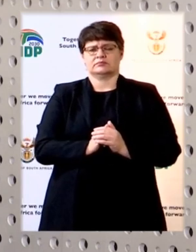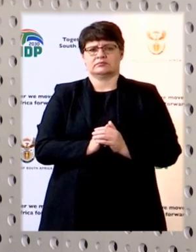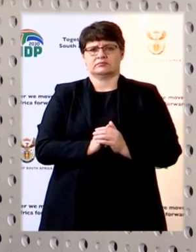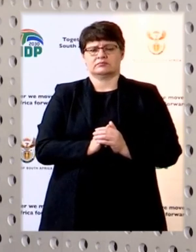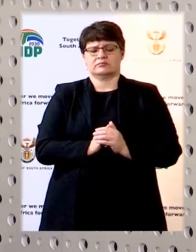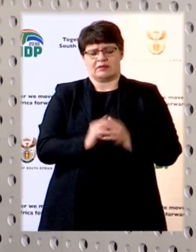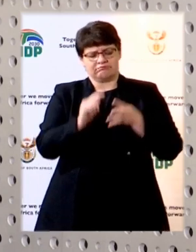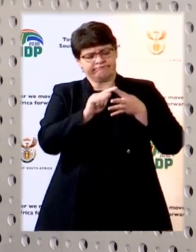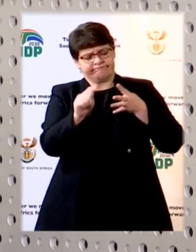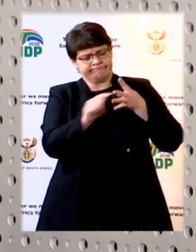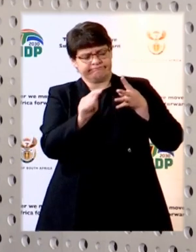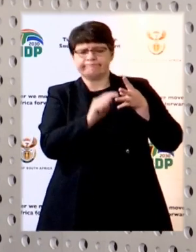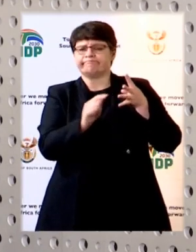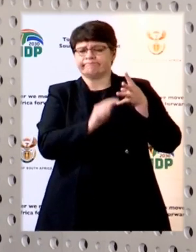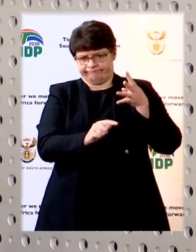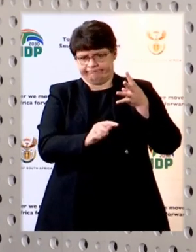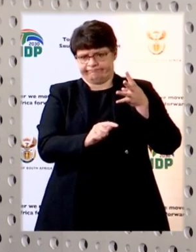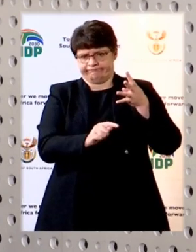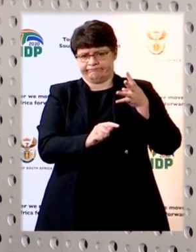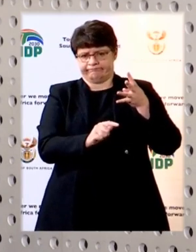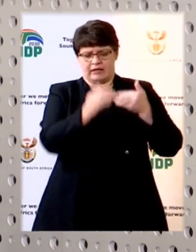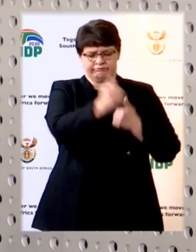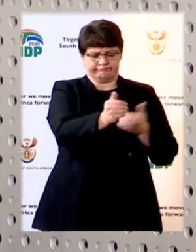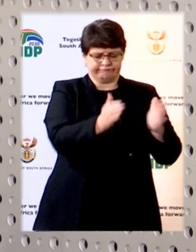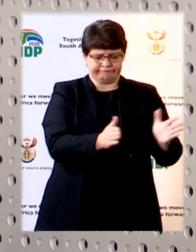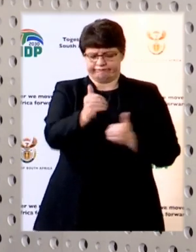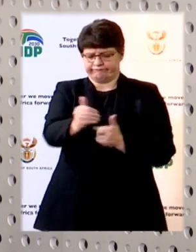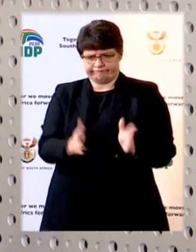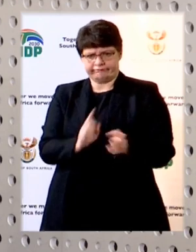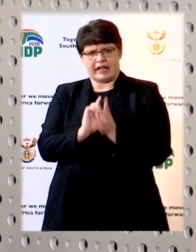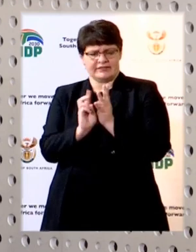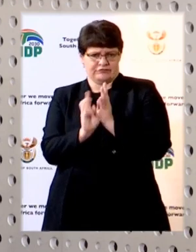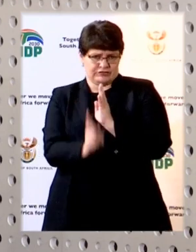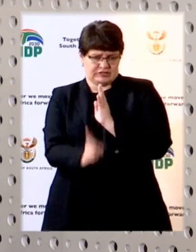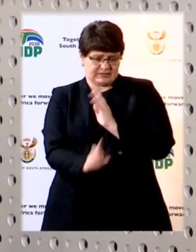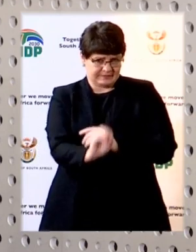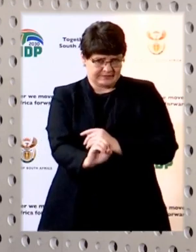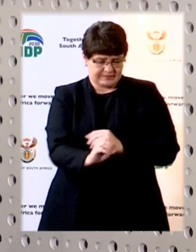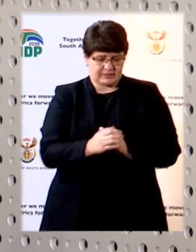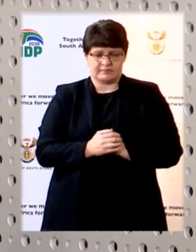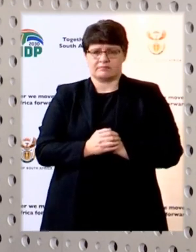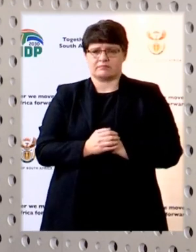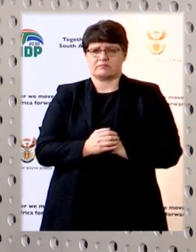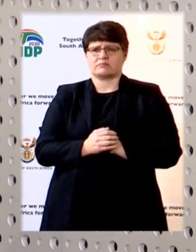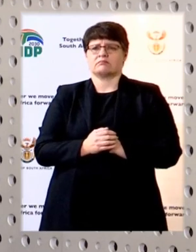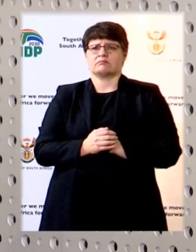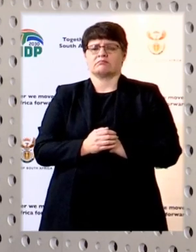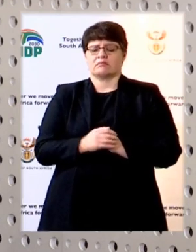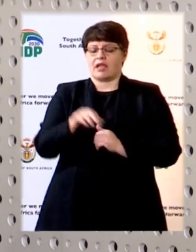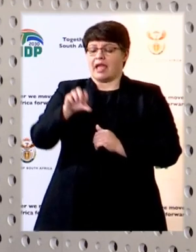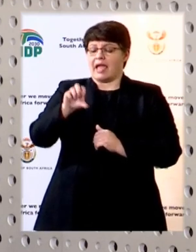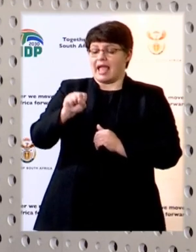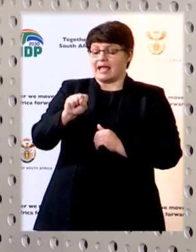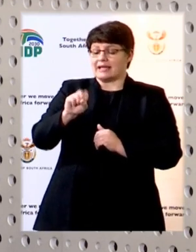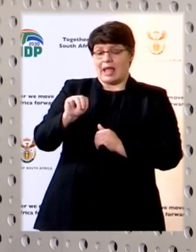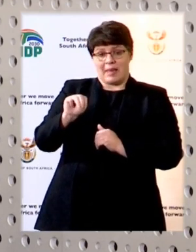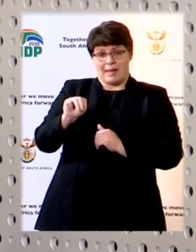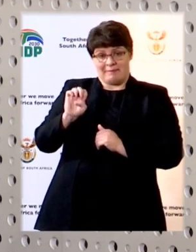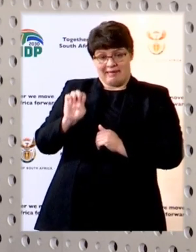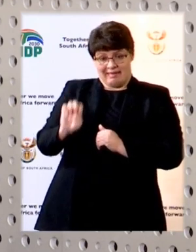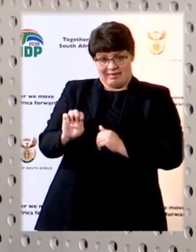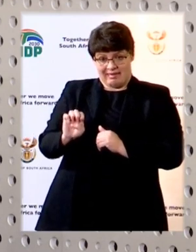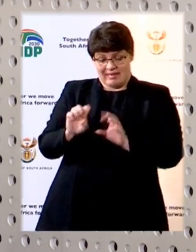there's a package of measures which we are working on as the SMME department